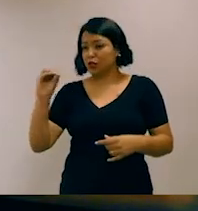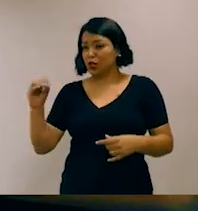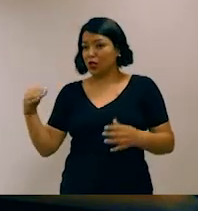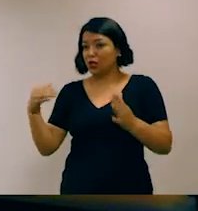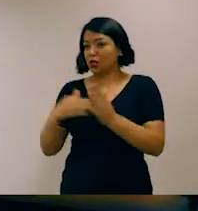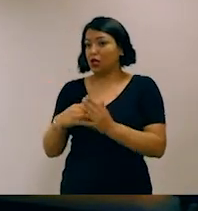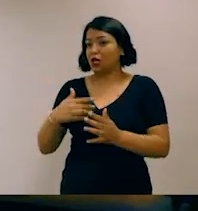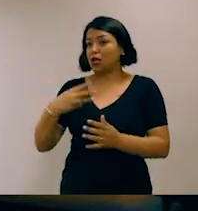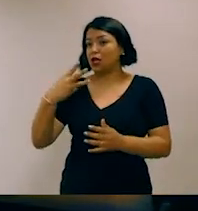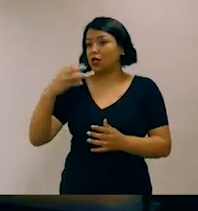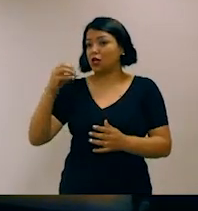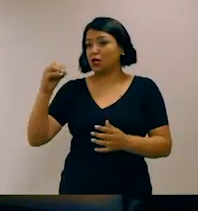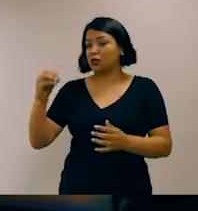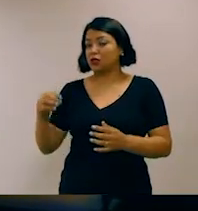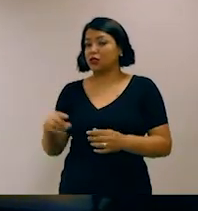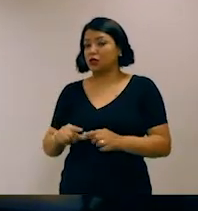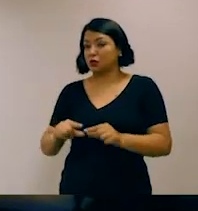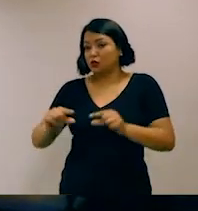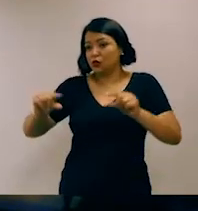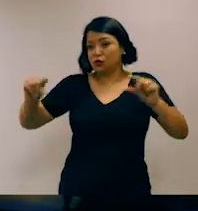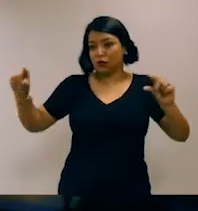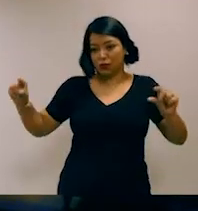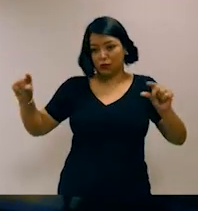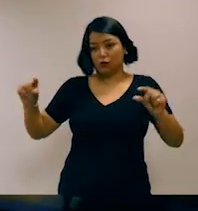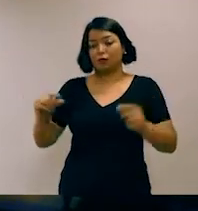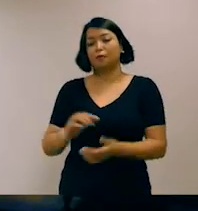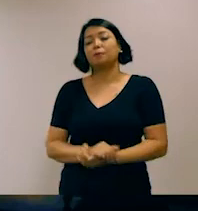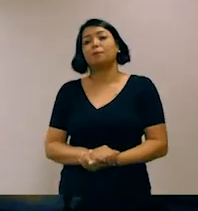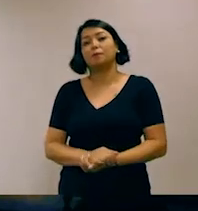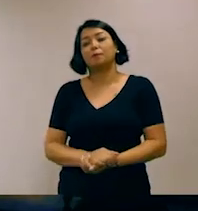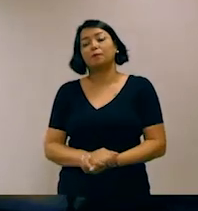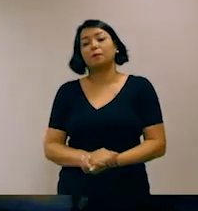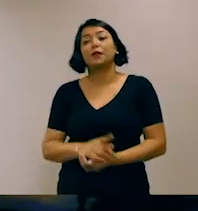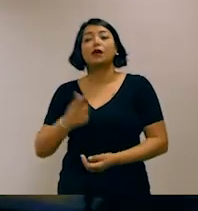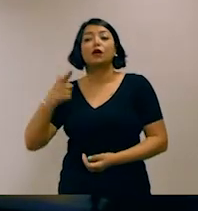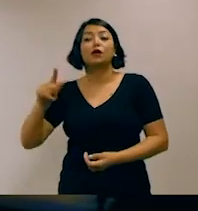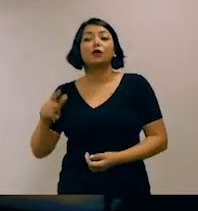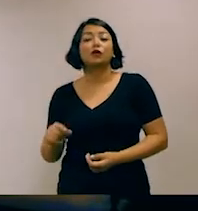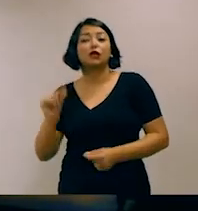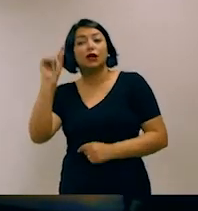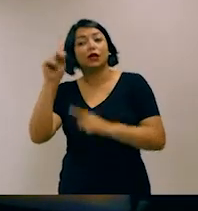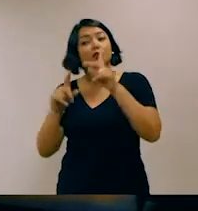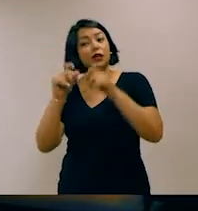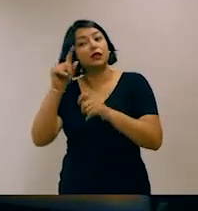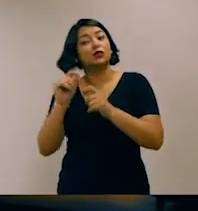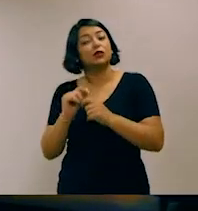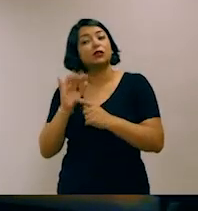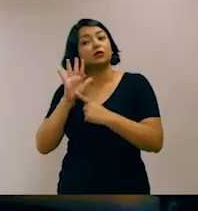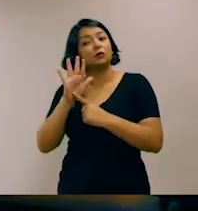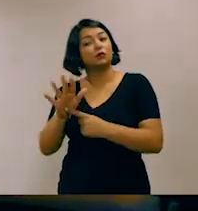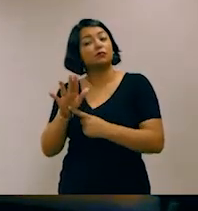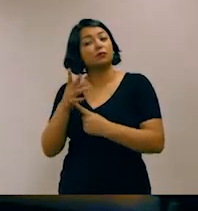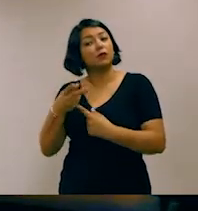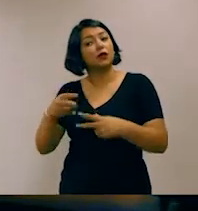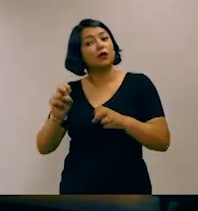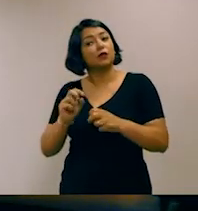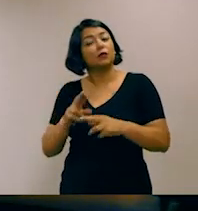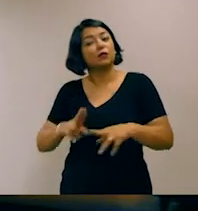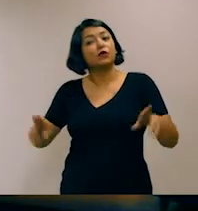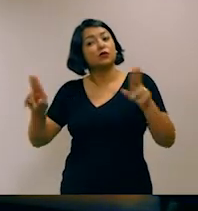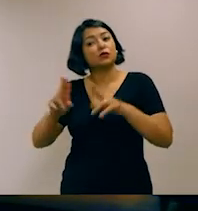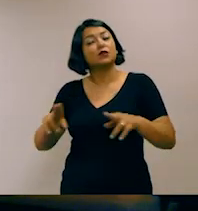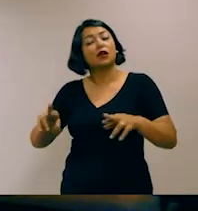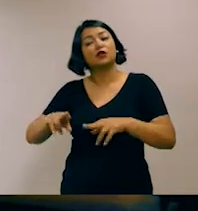with 100, from 100 to 300 dimensions. And another interesting information is